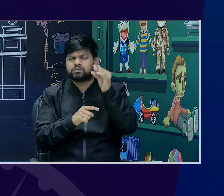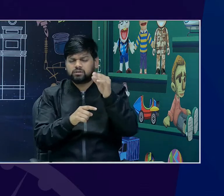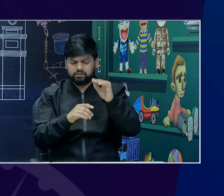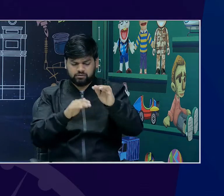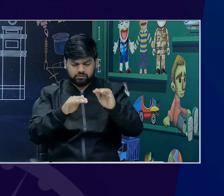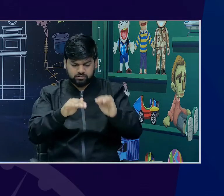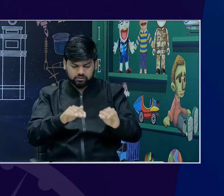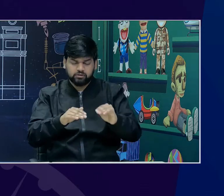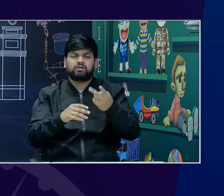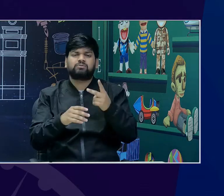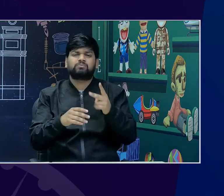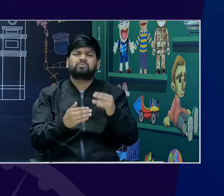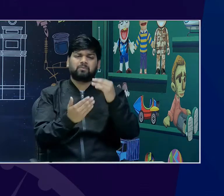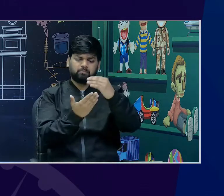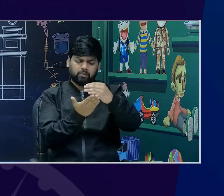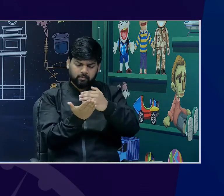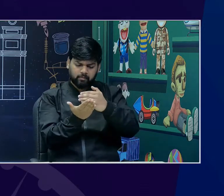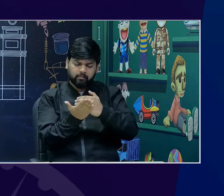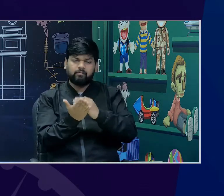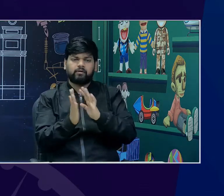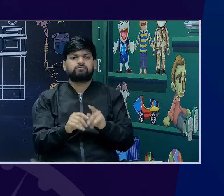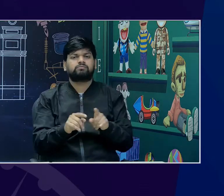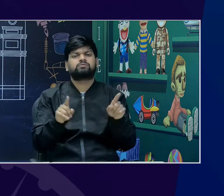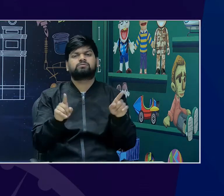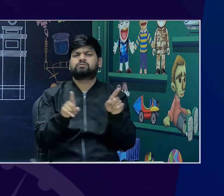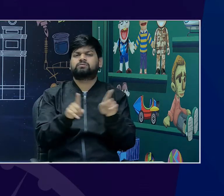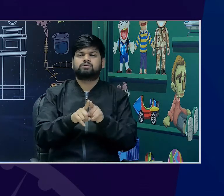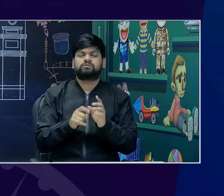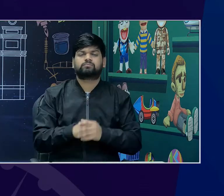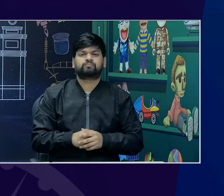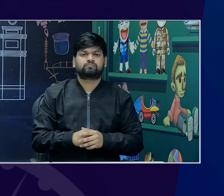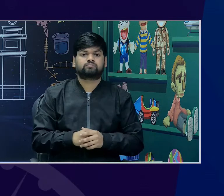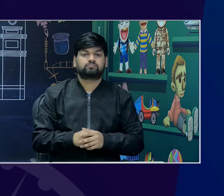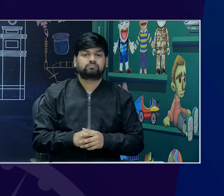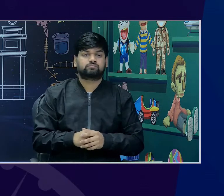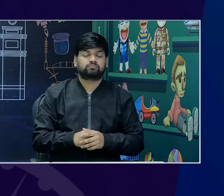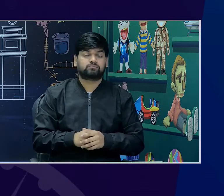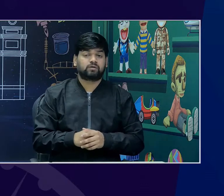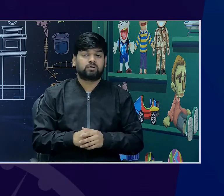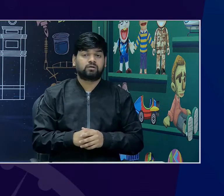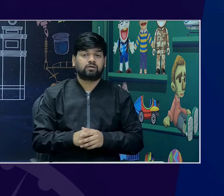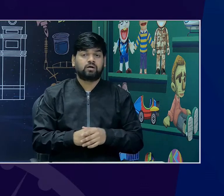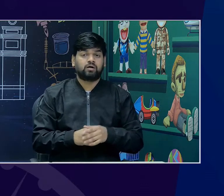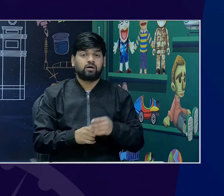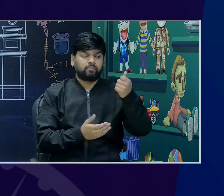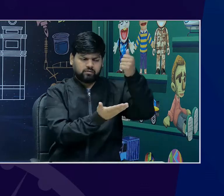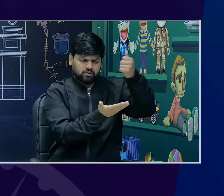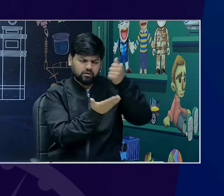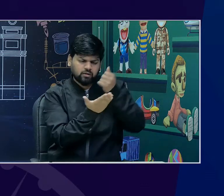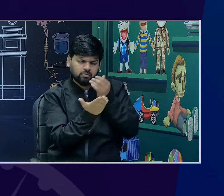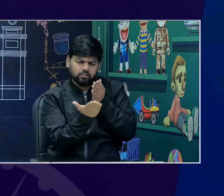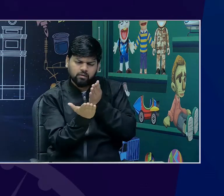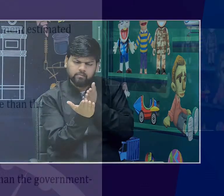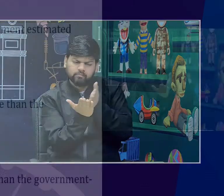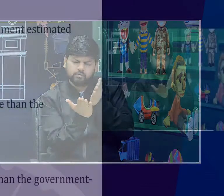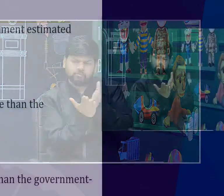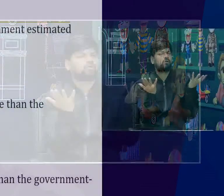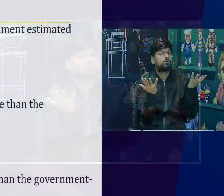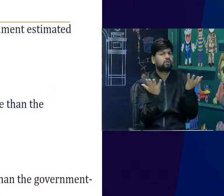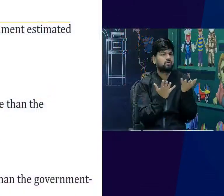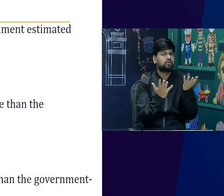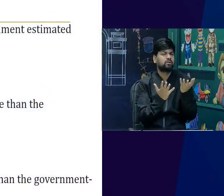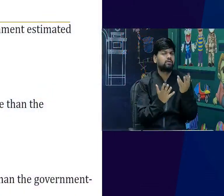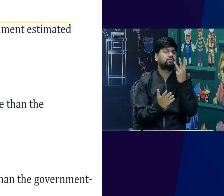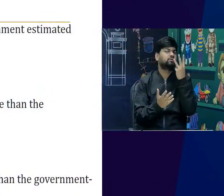clear. Of course. Then we come on to the concept of the types of budget. So we have 3 types: a balanced budget, a surplus